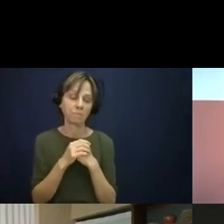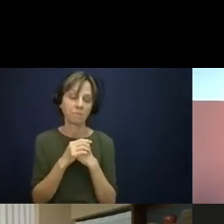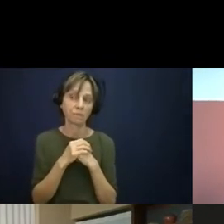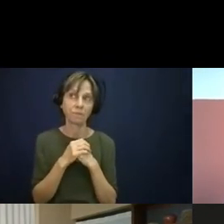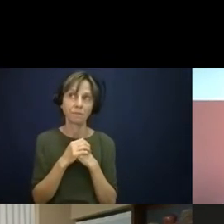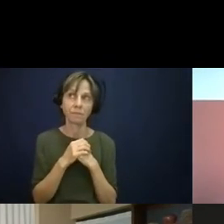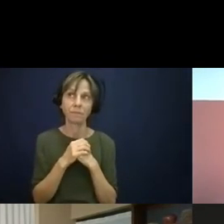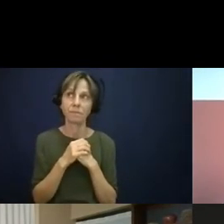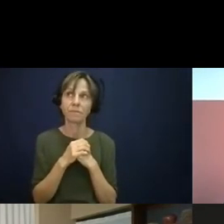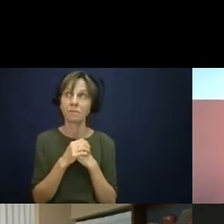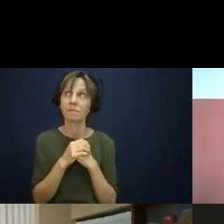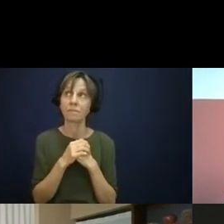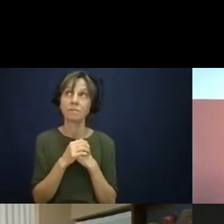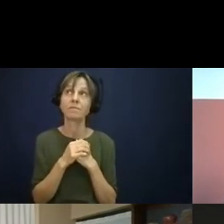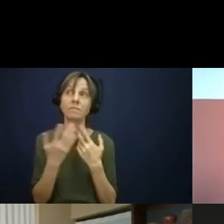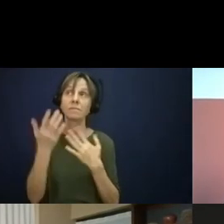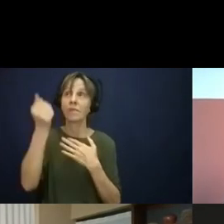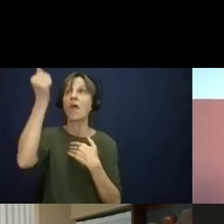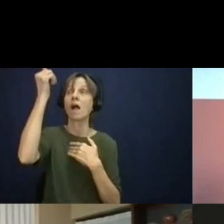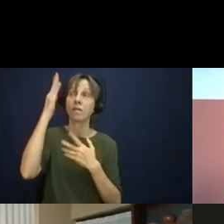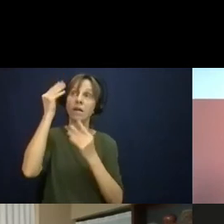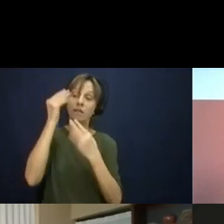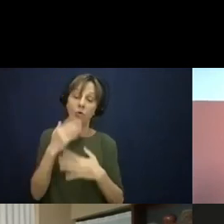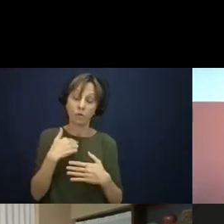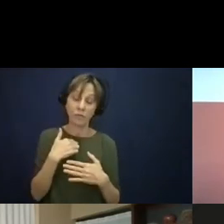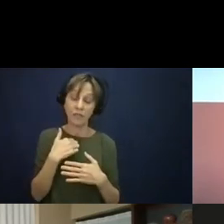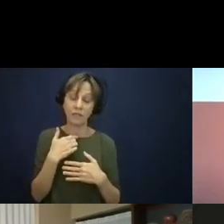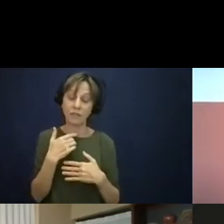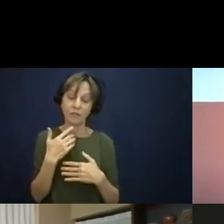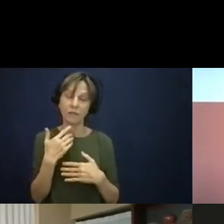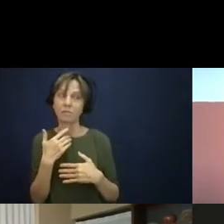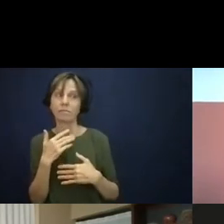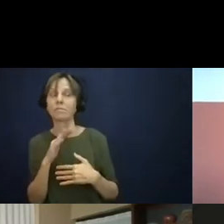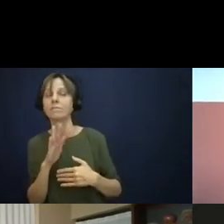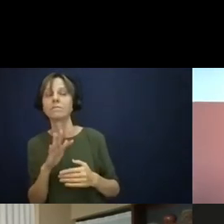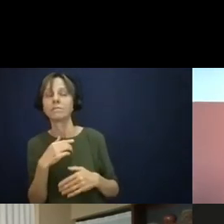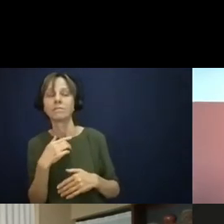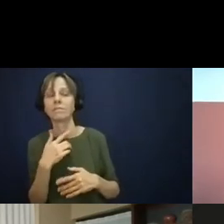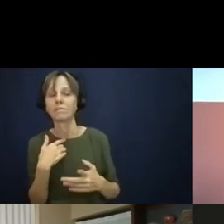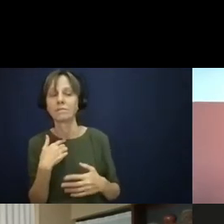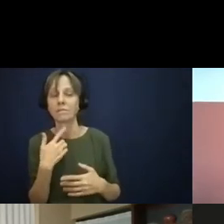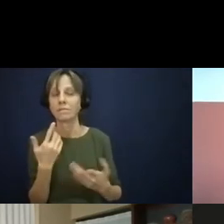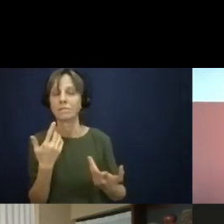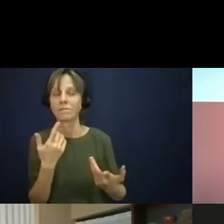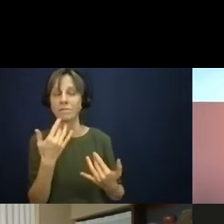So God told me, I didn't bring you this far for you to sit in your own apartment and watch TV.